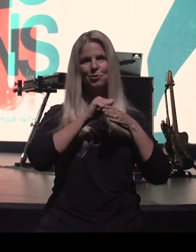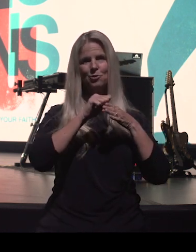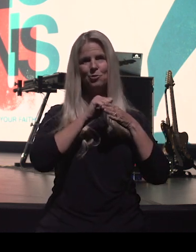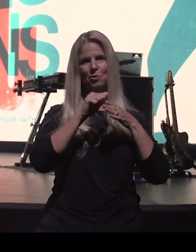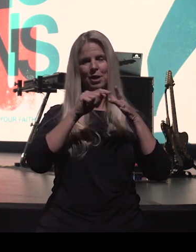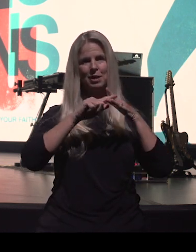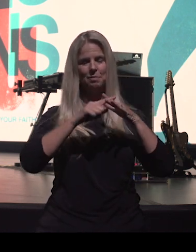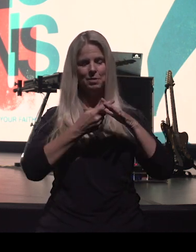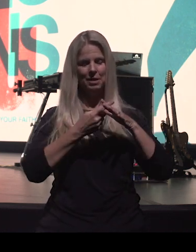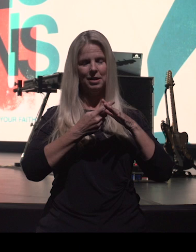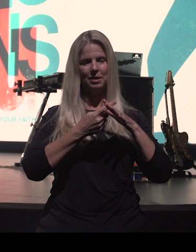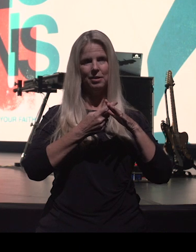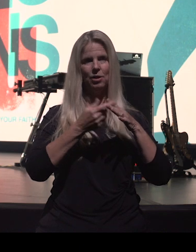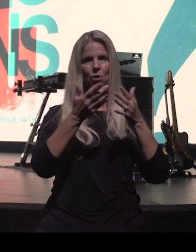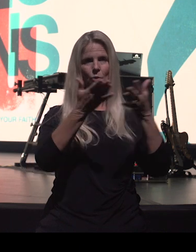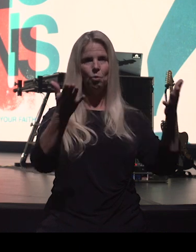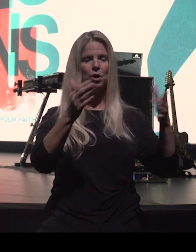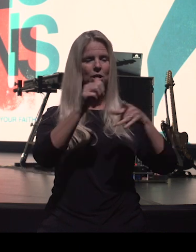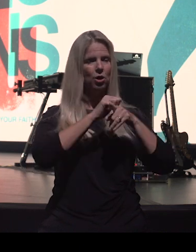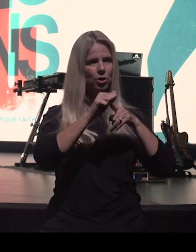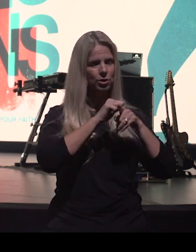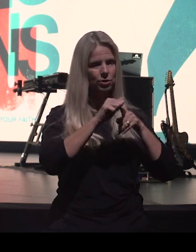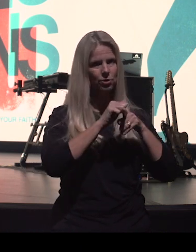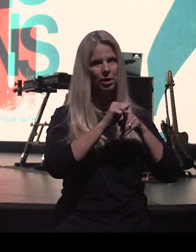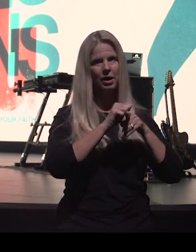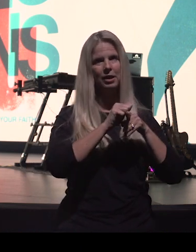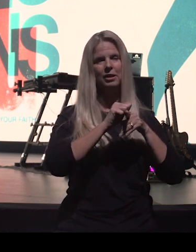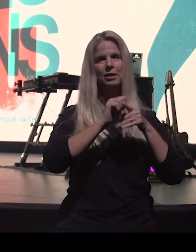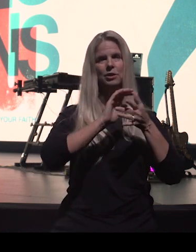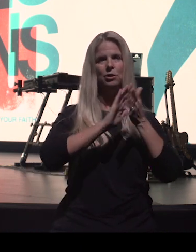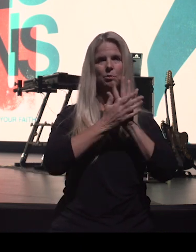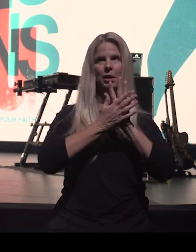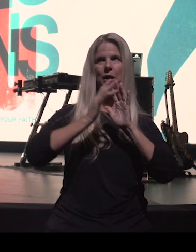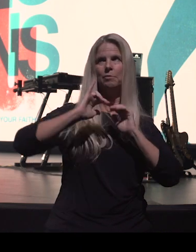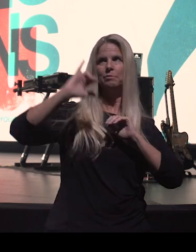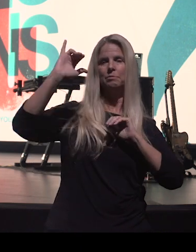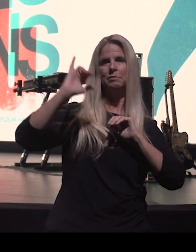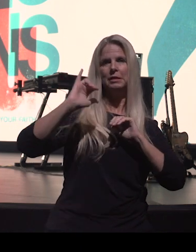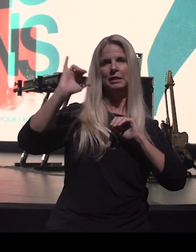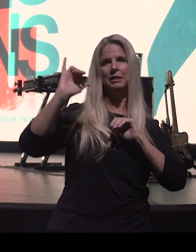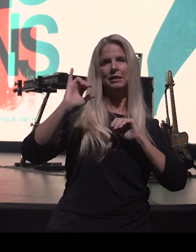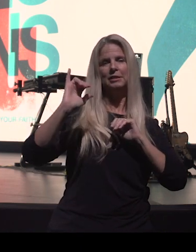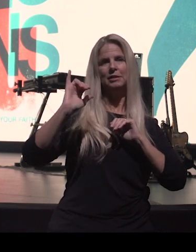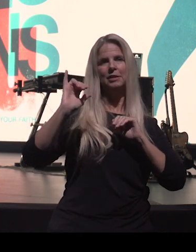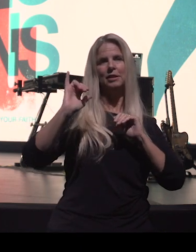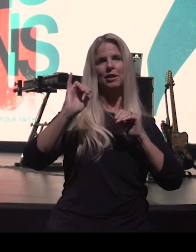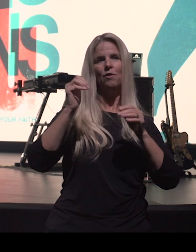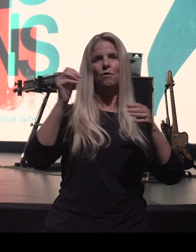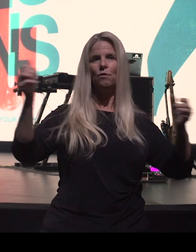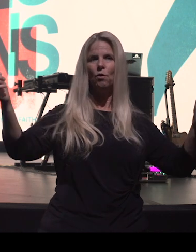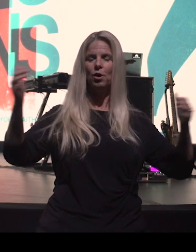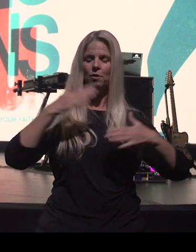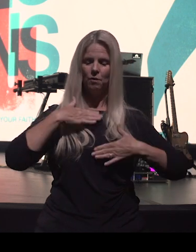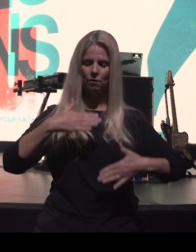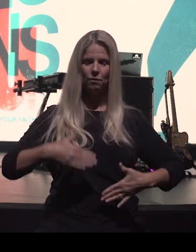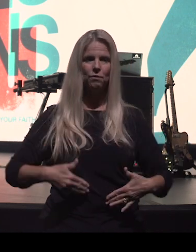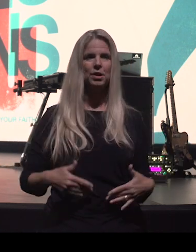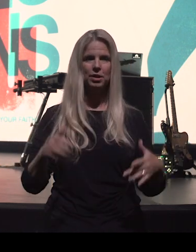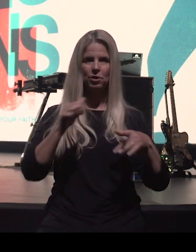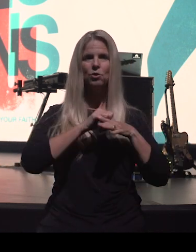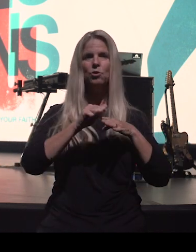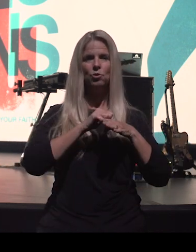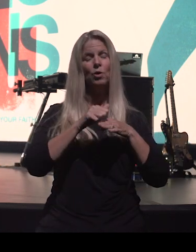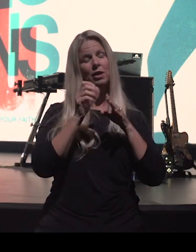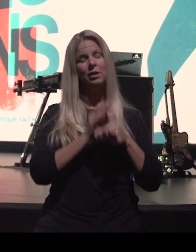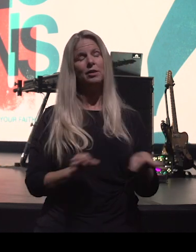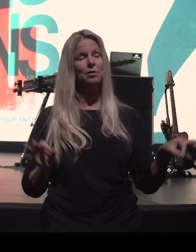are to train to be godly. And he goes on to say this, for physical training is of some value. And someone